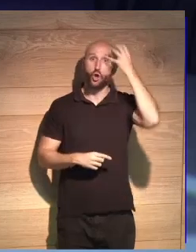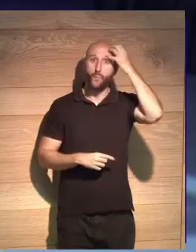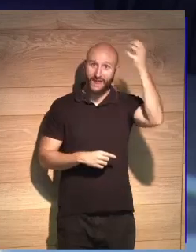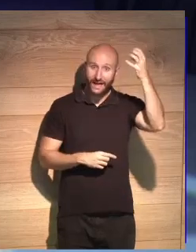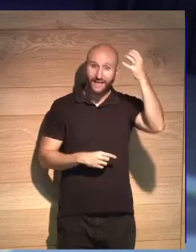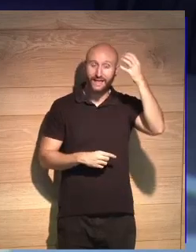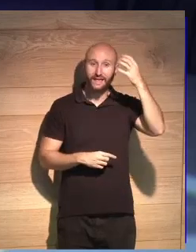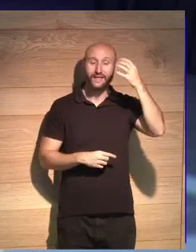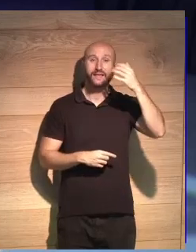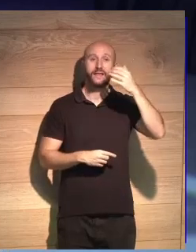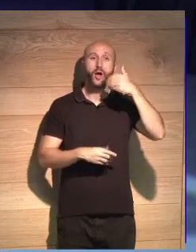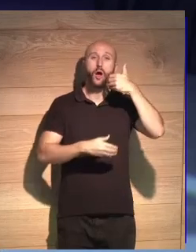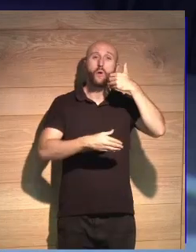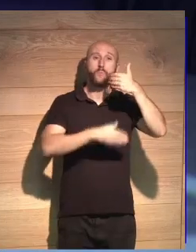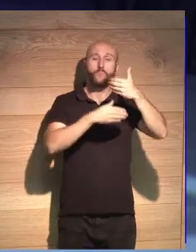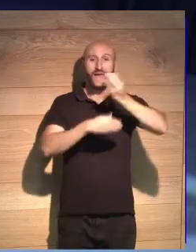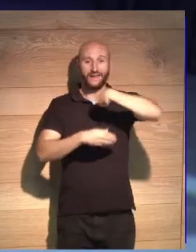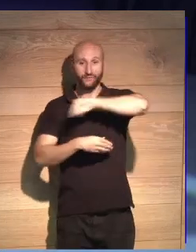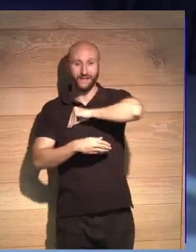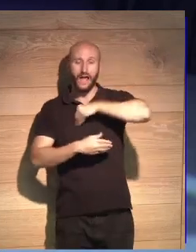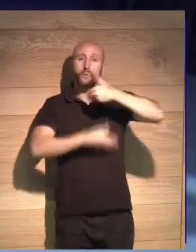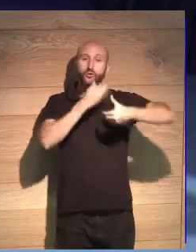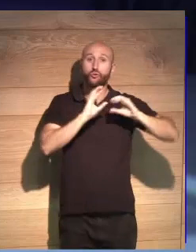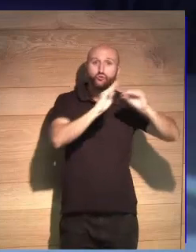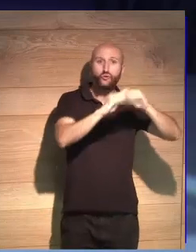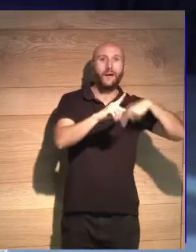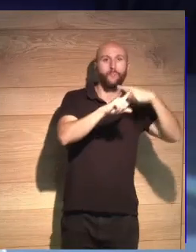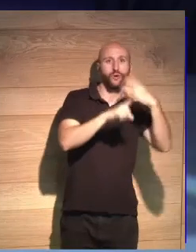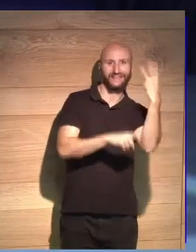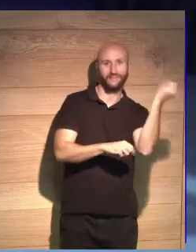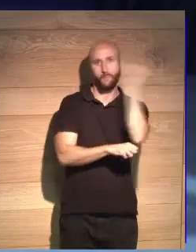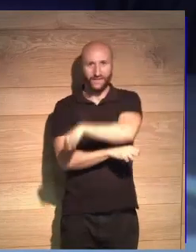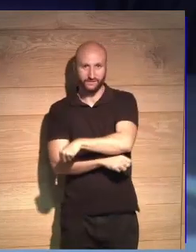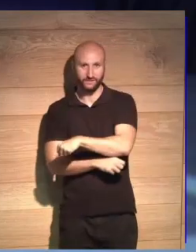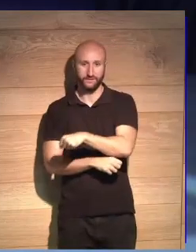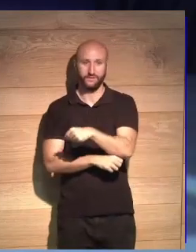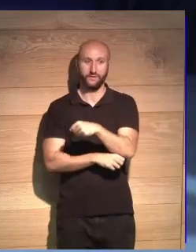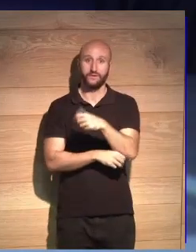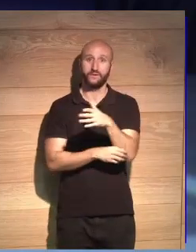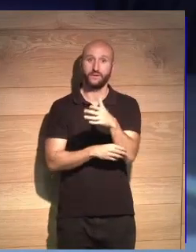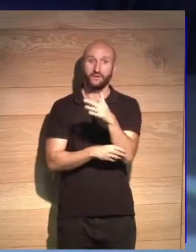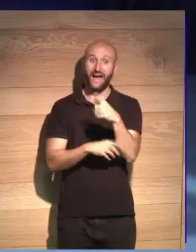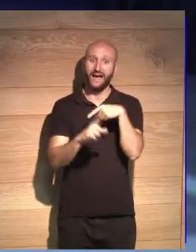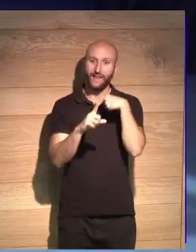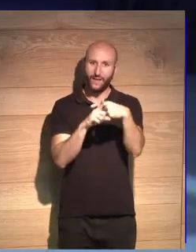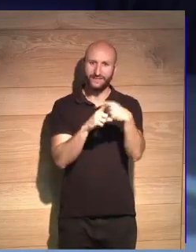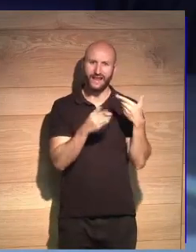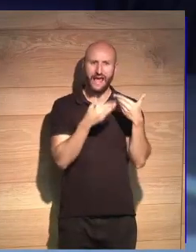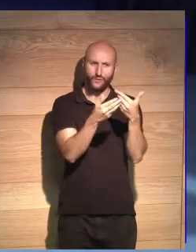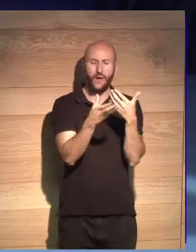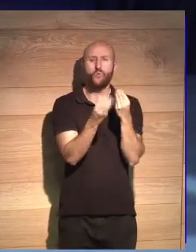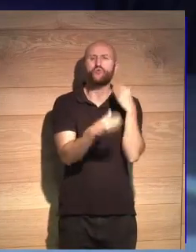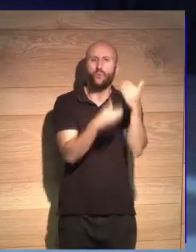3 times as much as index studies compared to Spain, and there are many factors that help